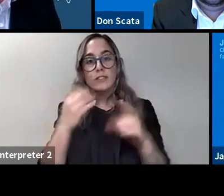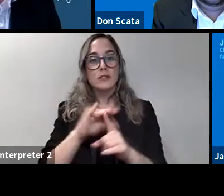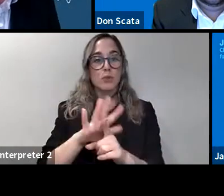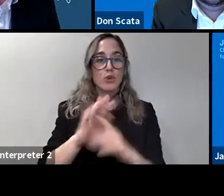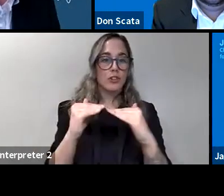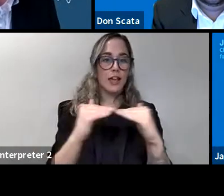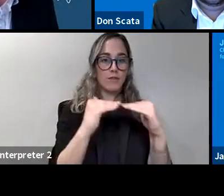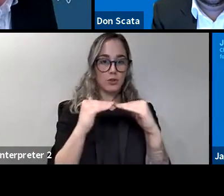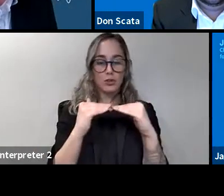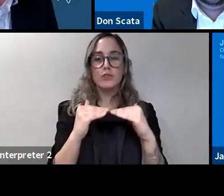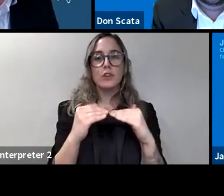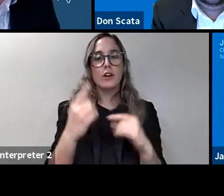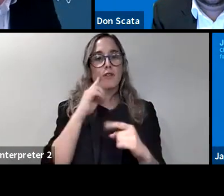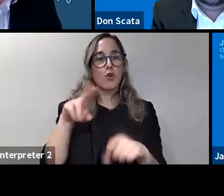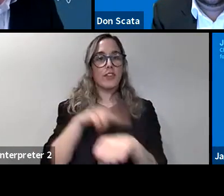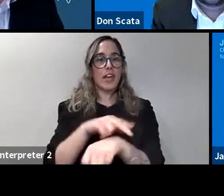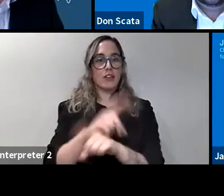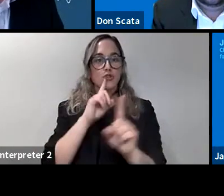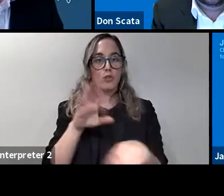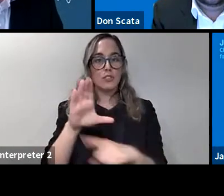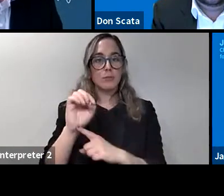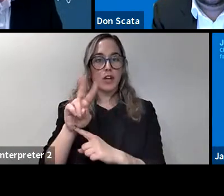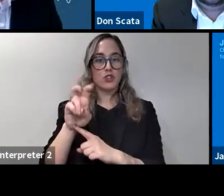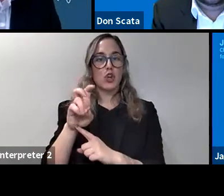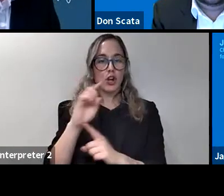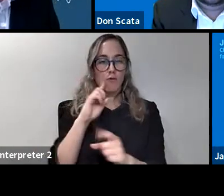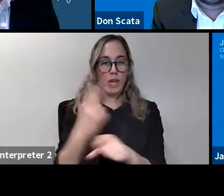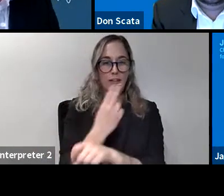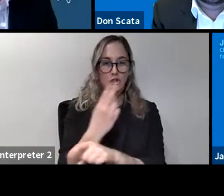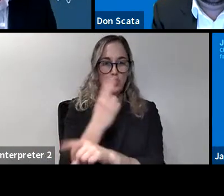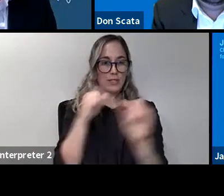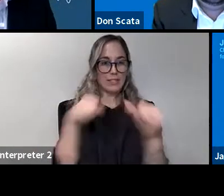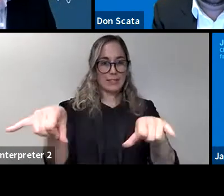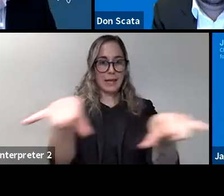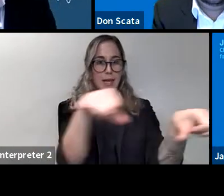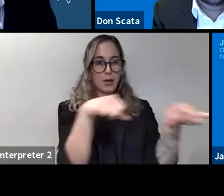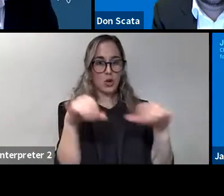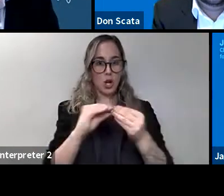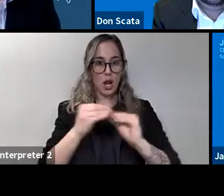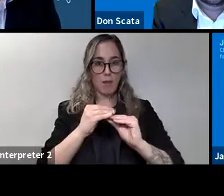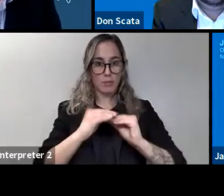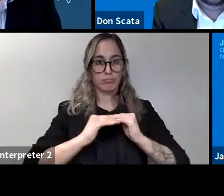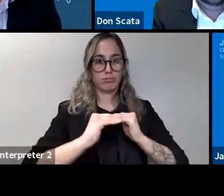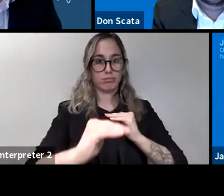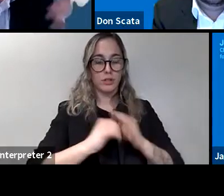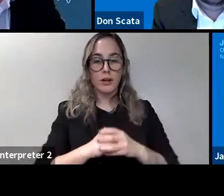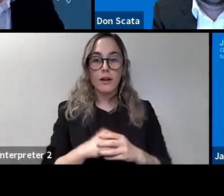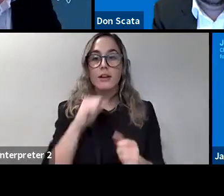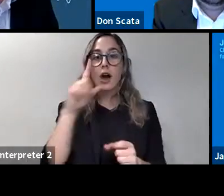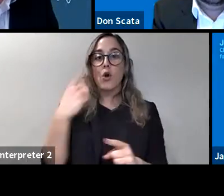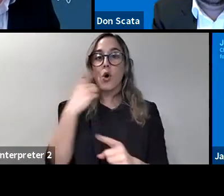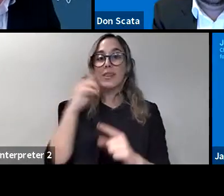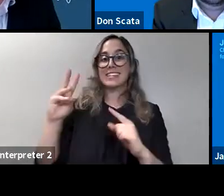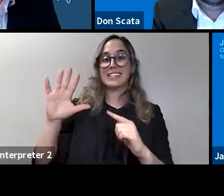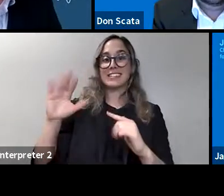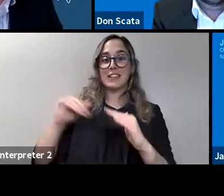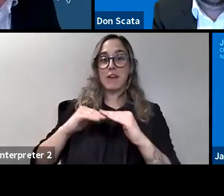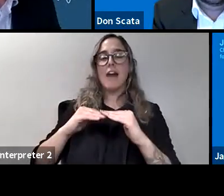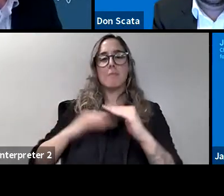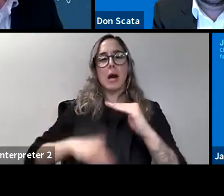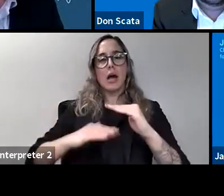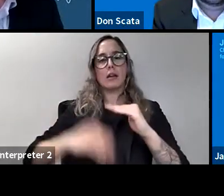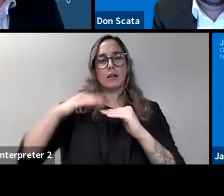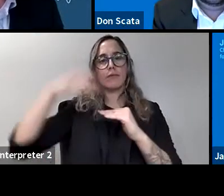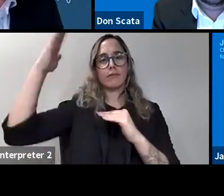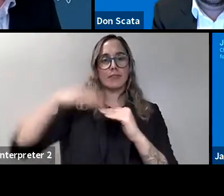create the national dose response curve. So we looked at surveyed people not only within the 65, but also outside of the 65,